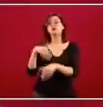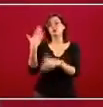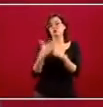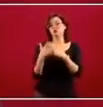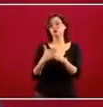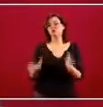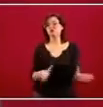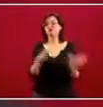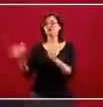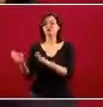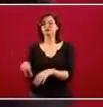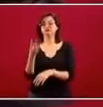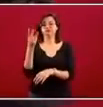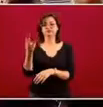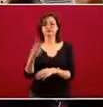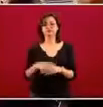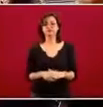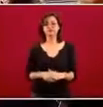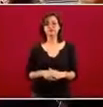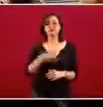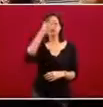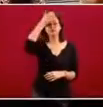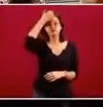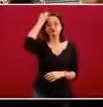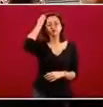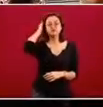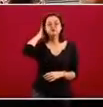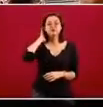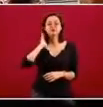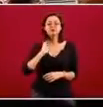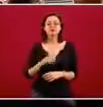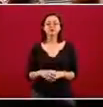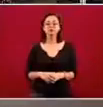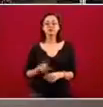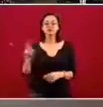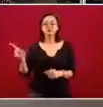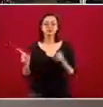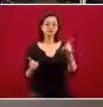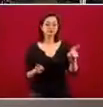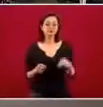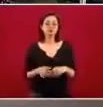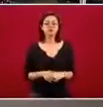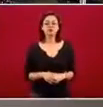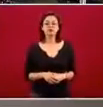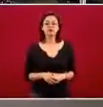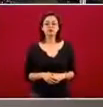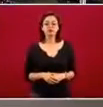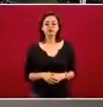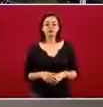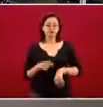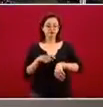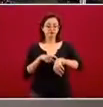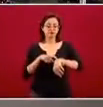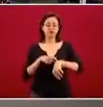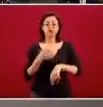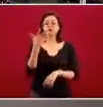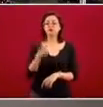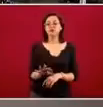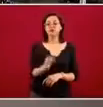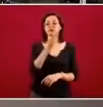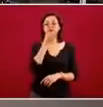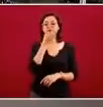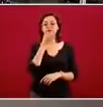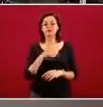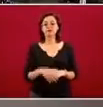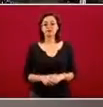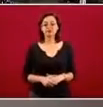yesterday will play a major role in the outcome of this pandemic. We have